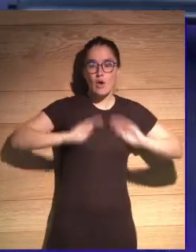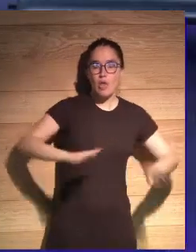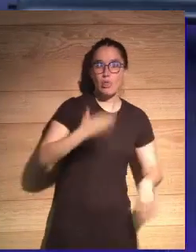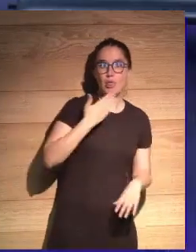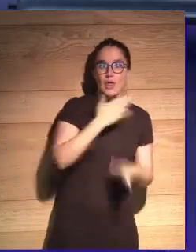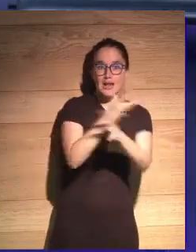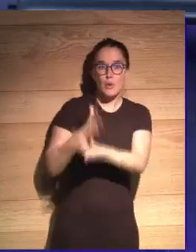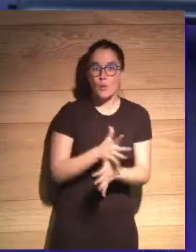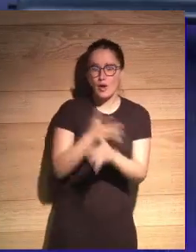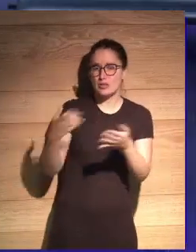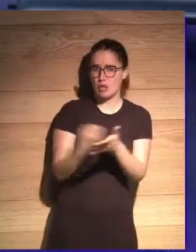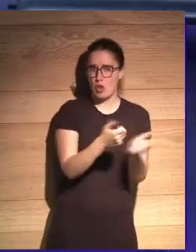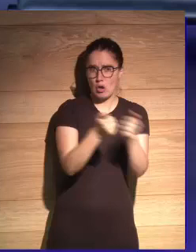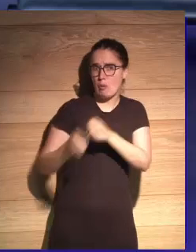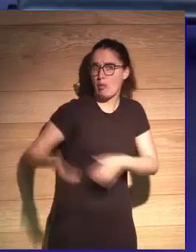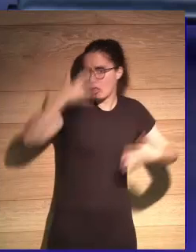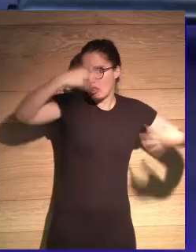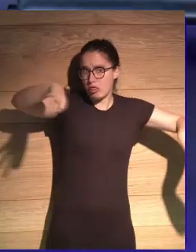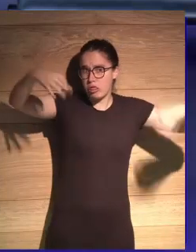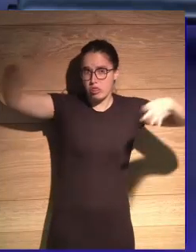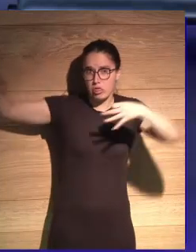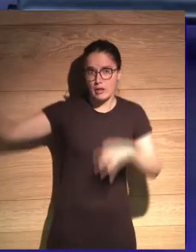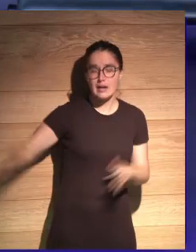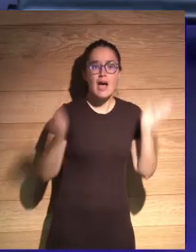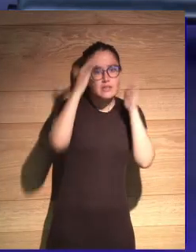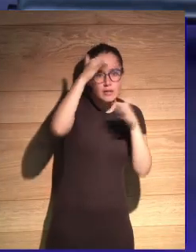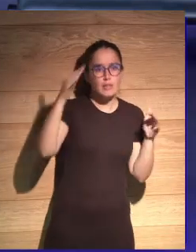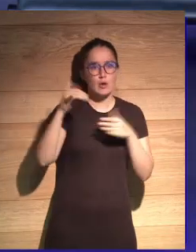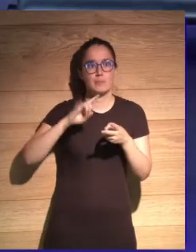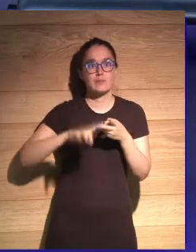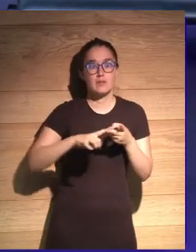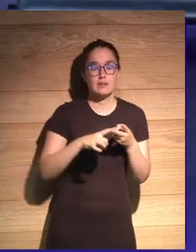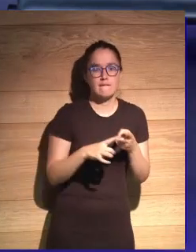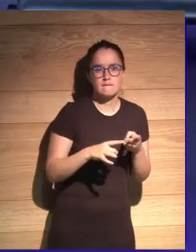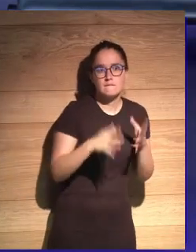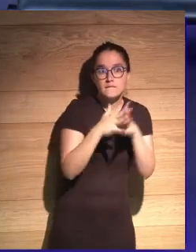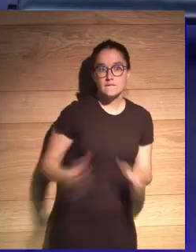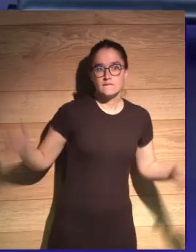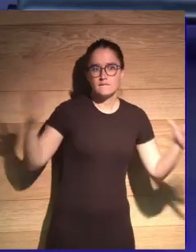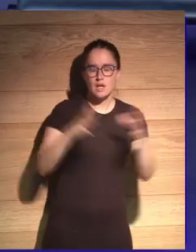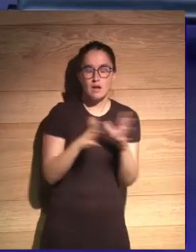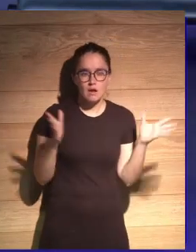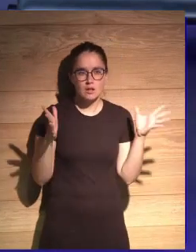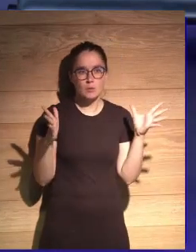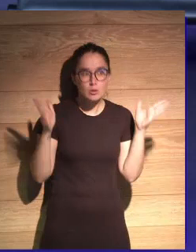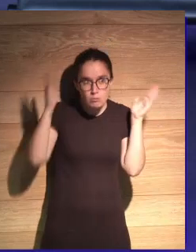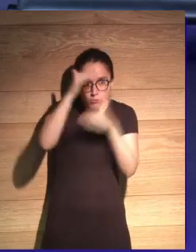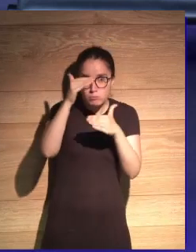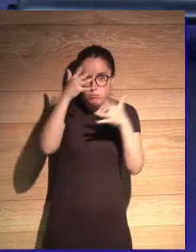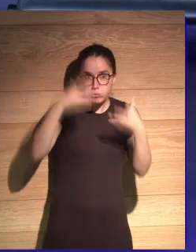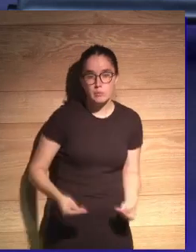adventures. The different moods of the game, of any genuine player: